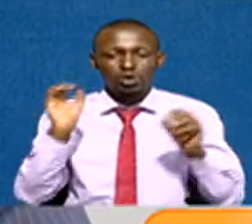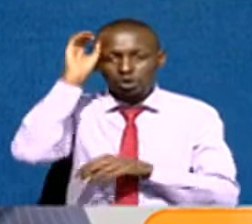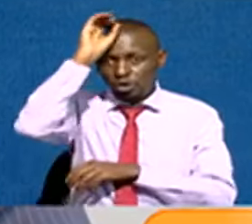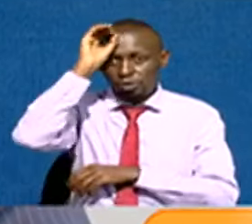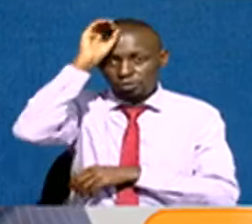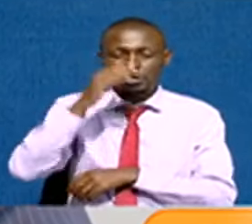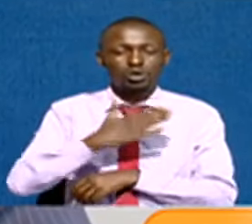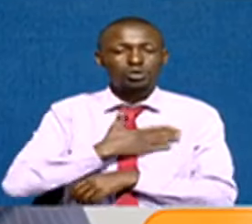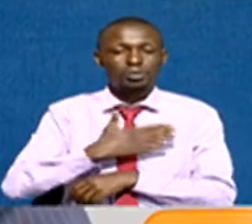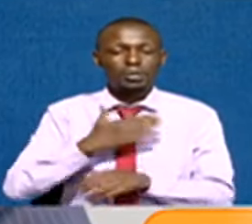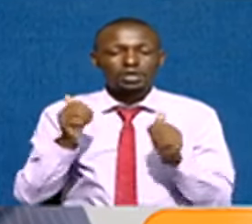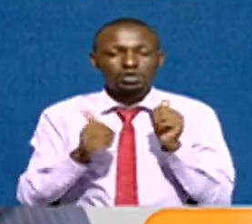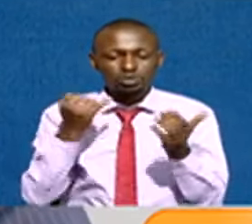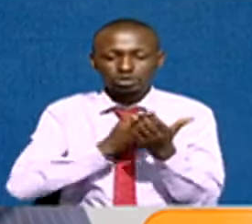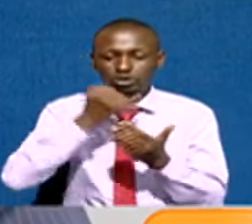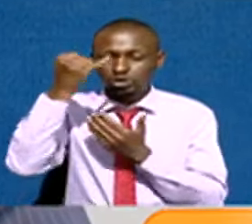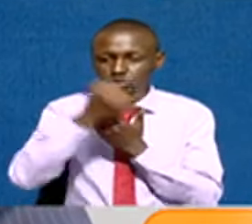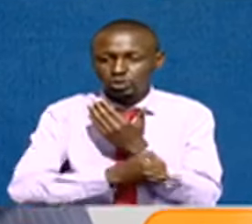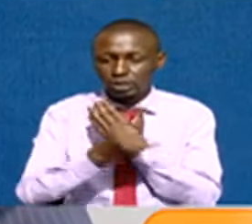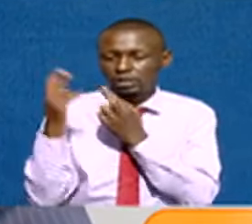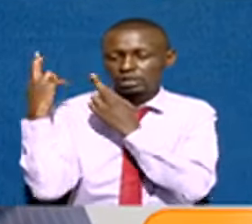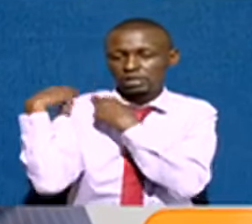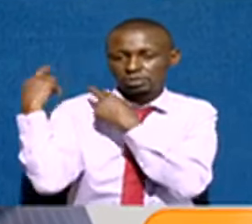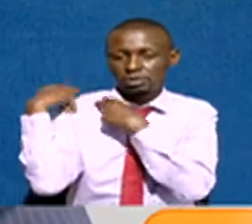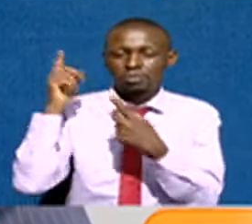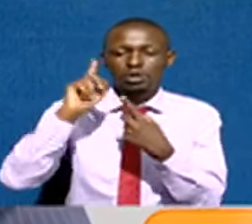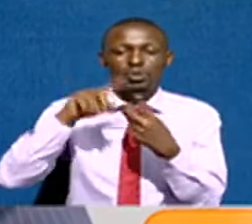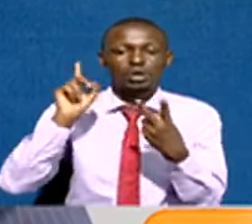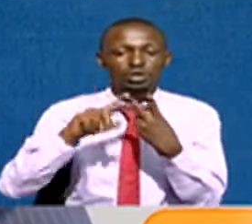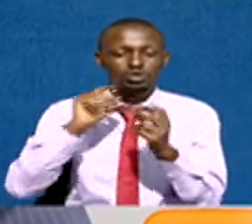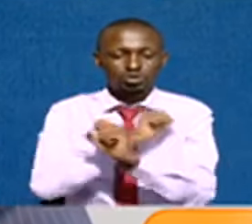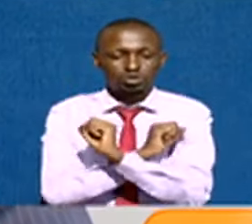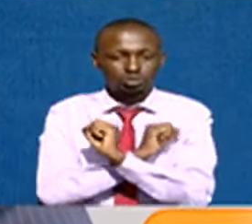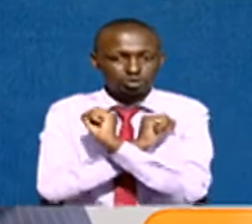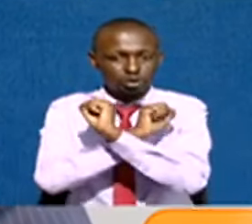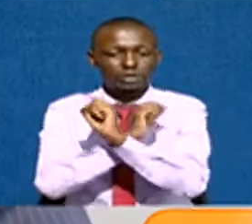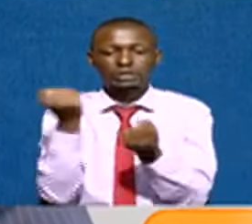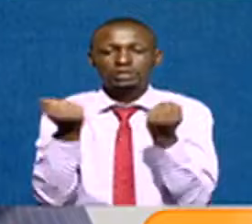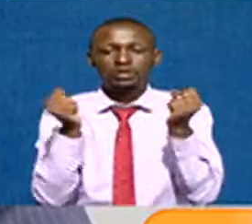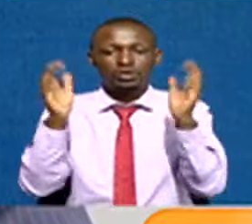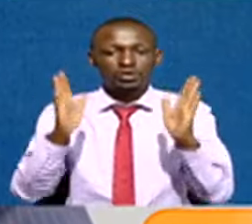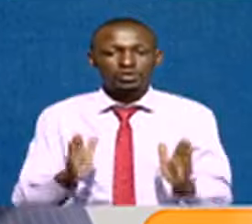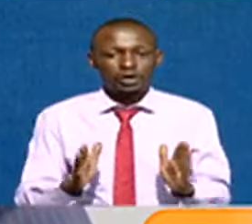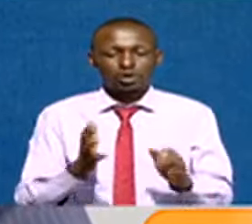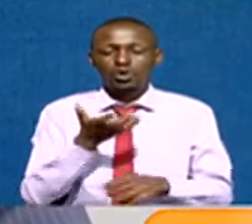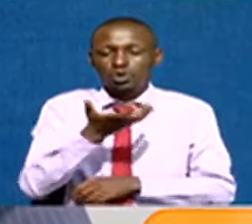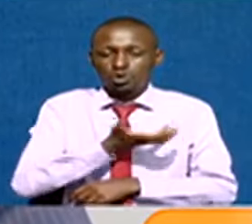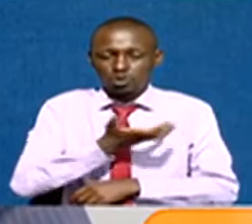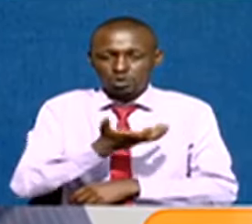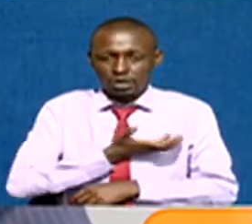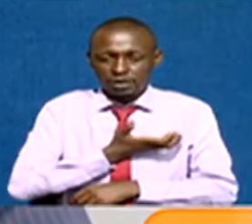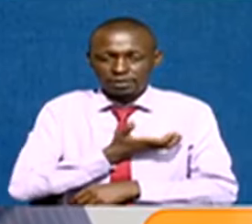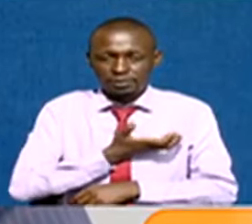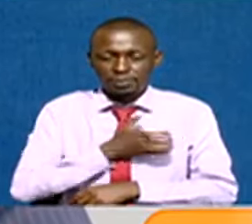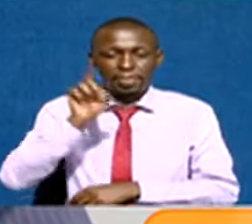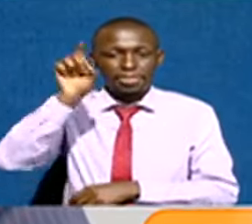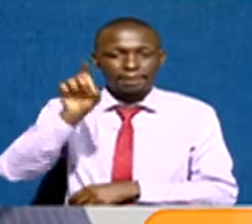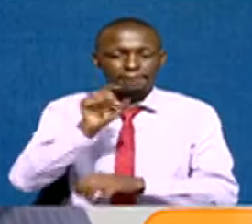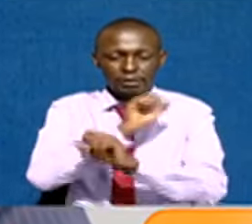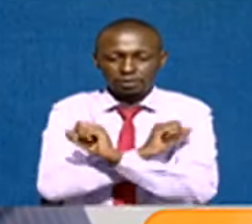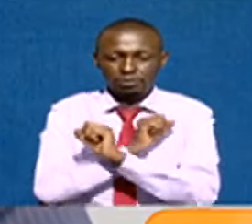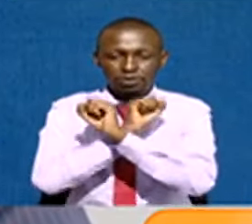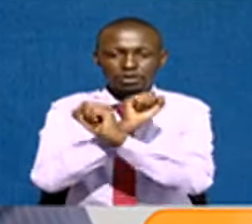to, because insurance plays two roles. There is protecting the vehicle owner, but even mandatory by law, we need to protect the